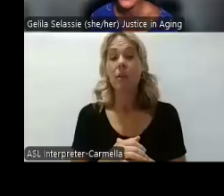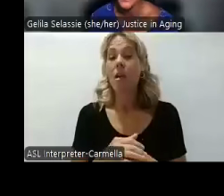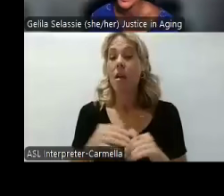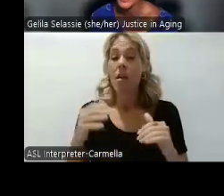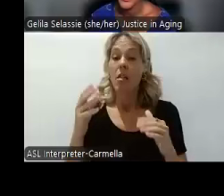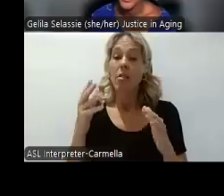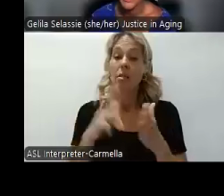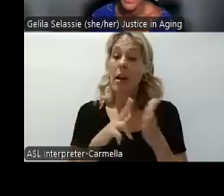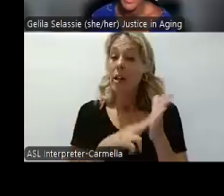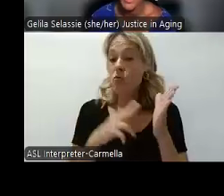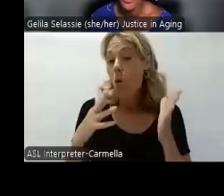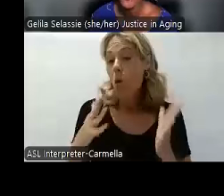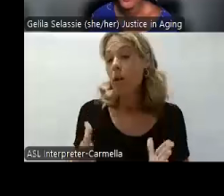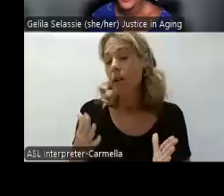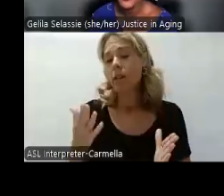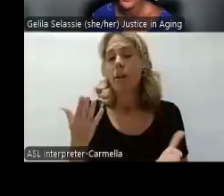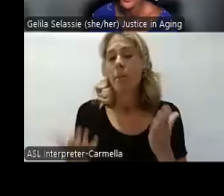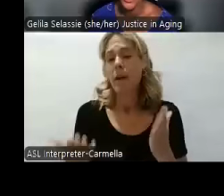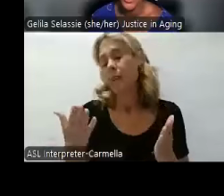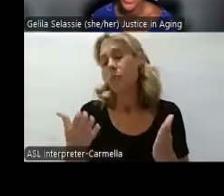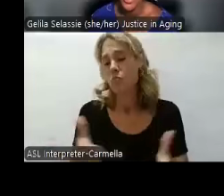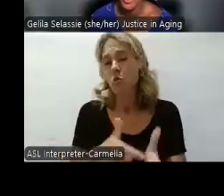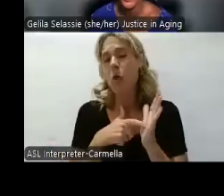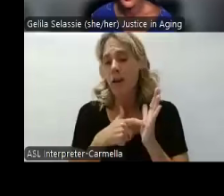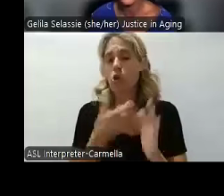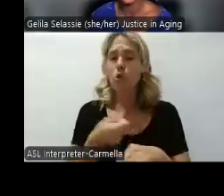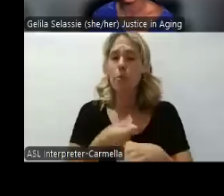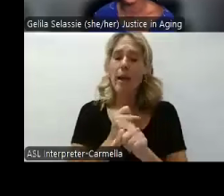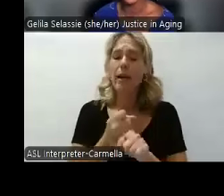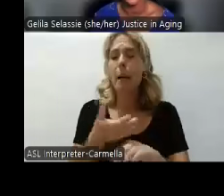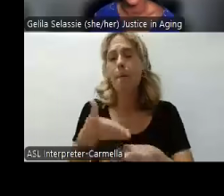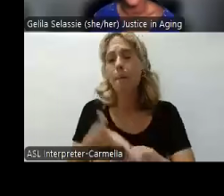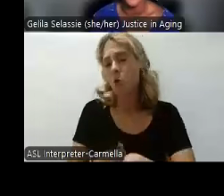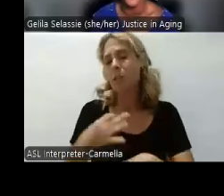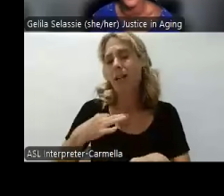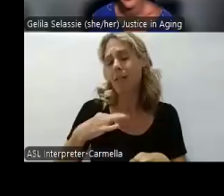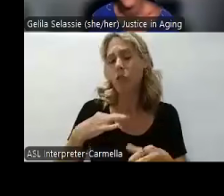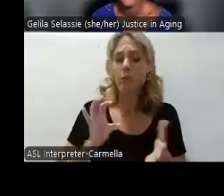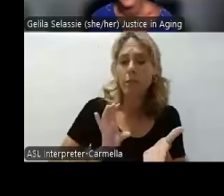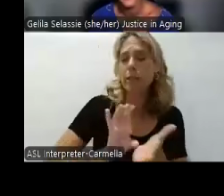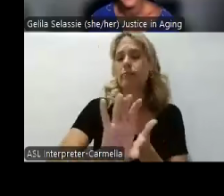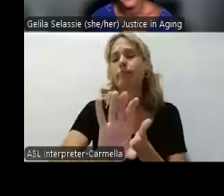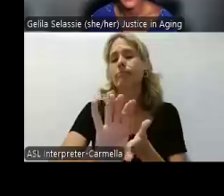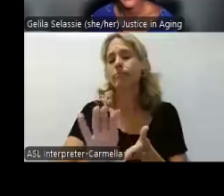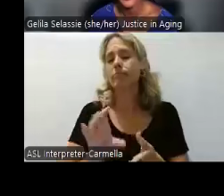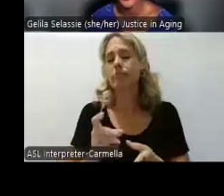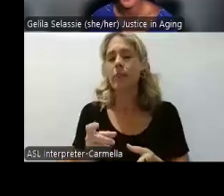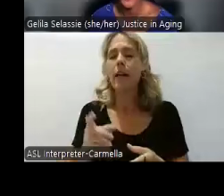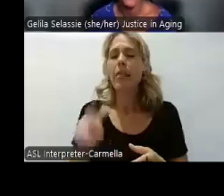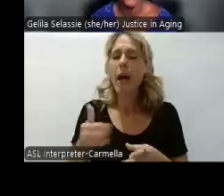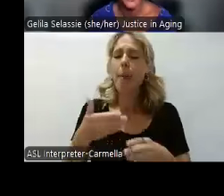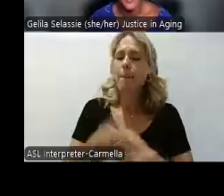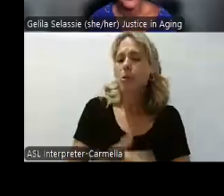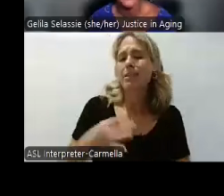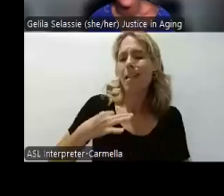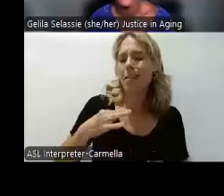a post-eligibility payment from his or her income towards the cost of healthcare. This post-eligibility